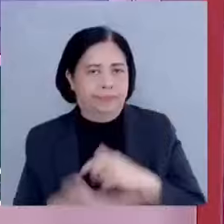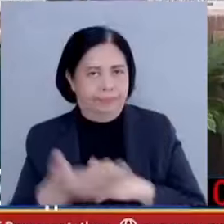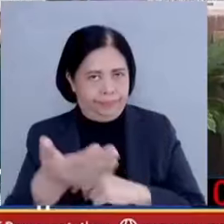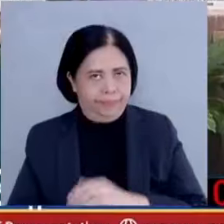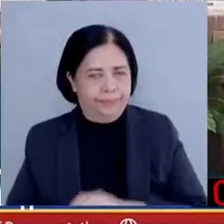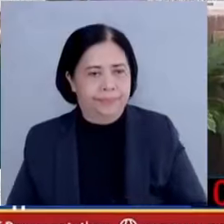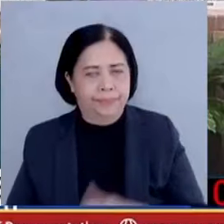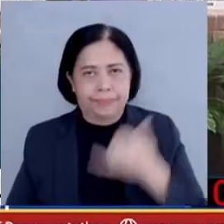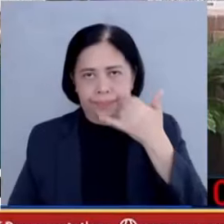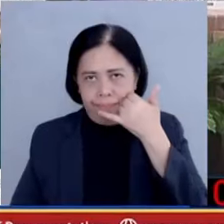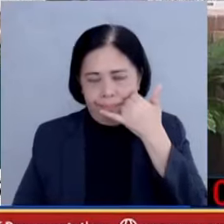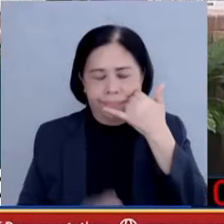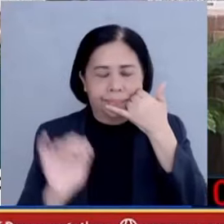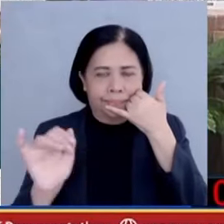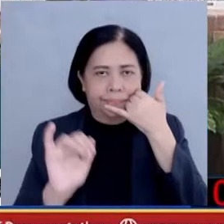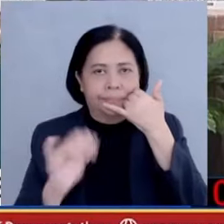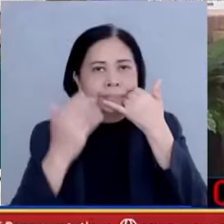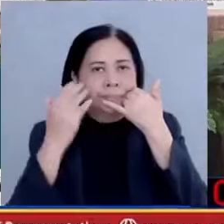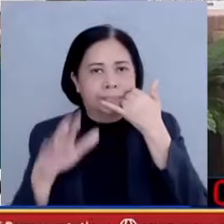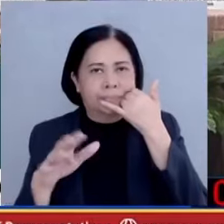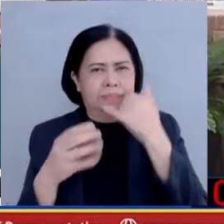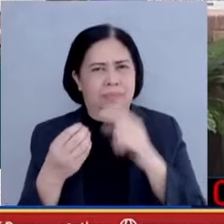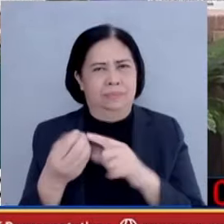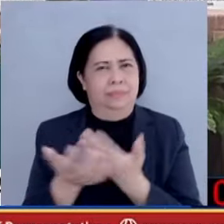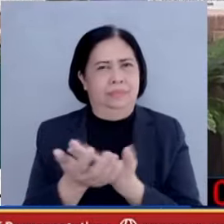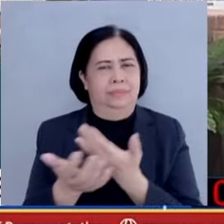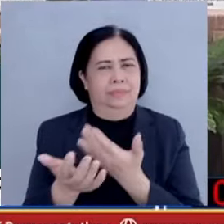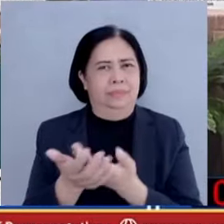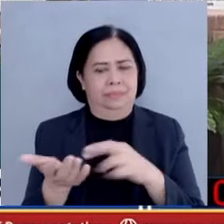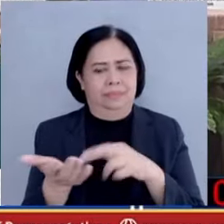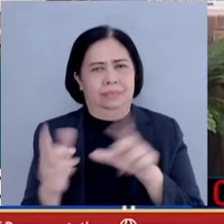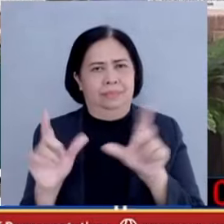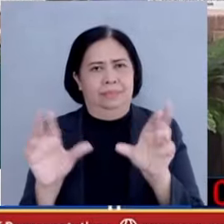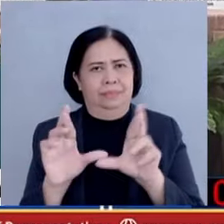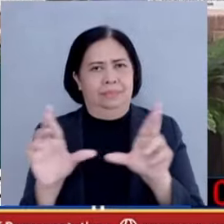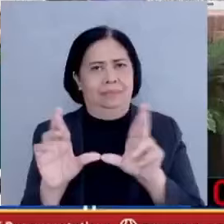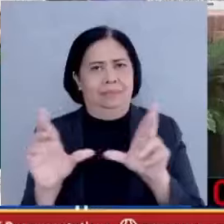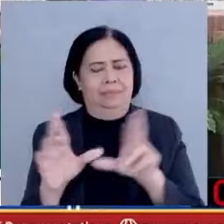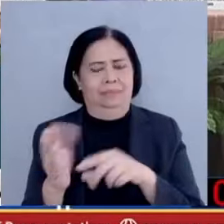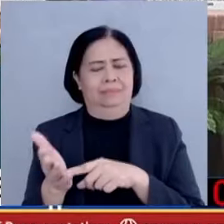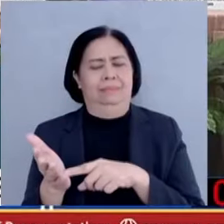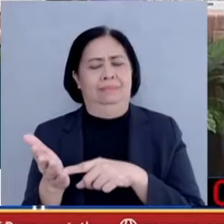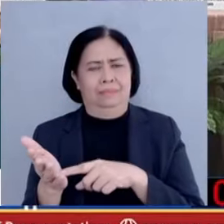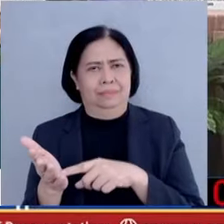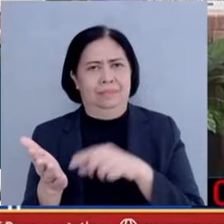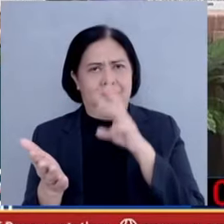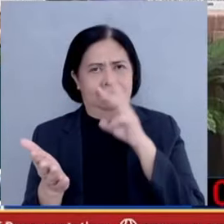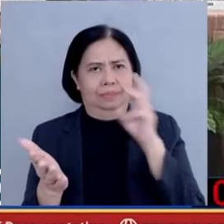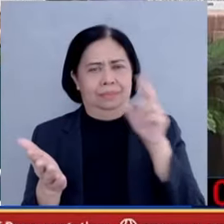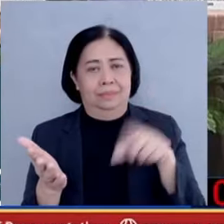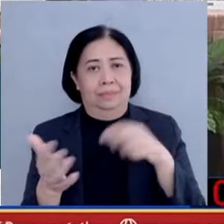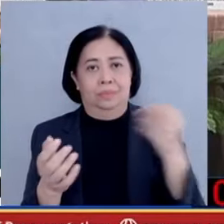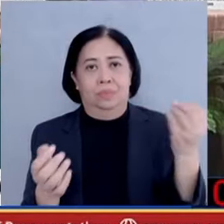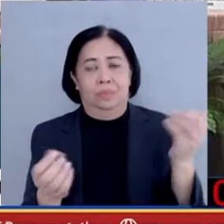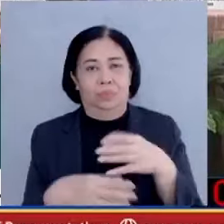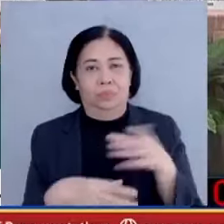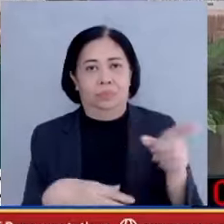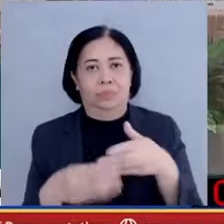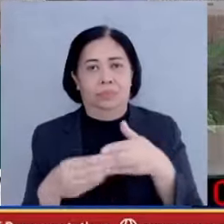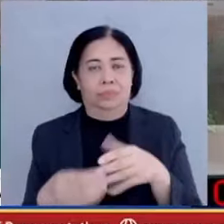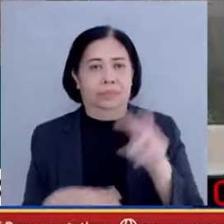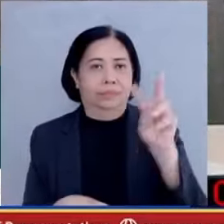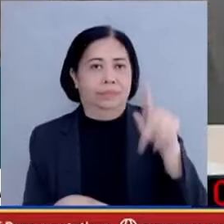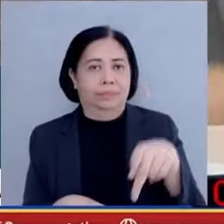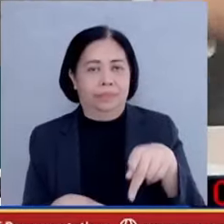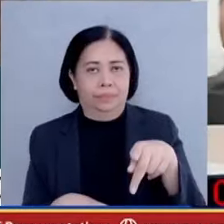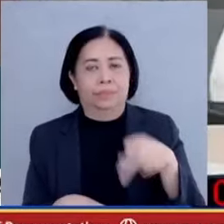Hi, Carmina. Alleged questionable acknowledgement receipts submitted by the office are the offices led by Vice President